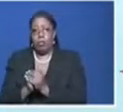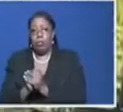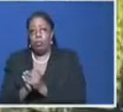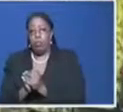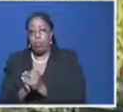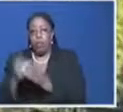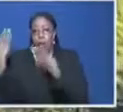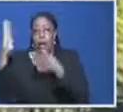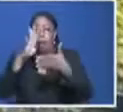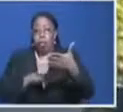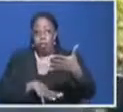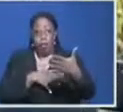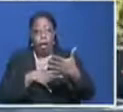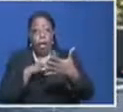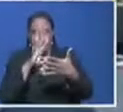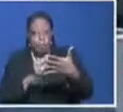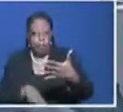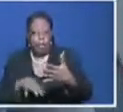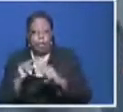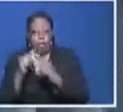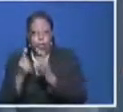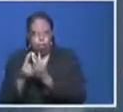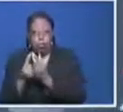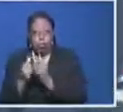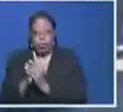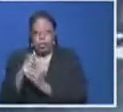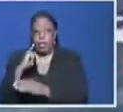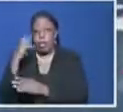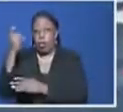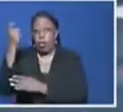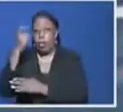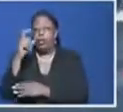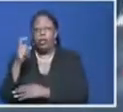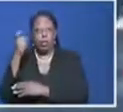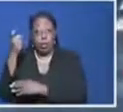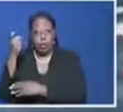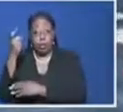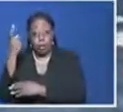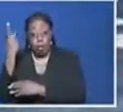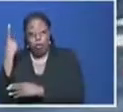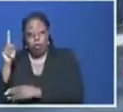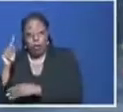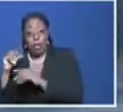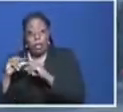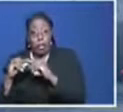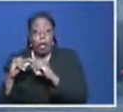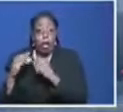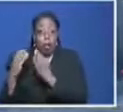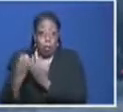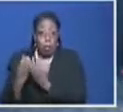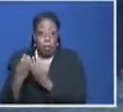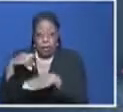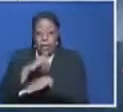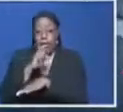Otario Mitchell, sees a historic deal as a win-win for his company, the Bahamas government, and Exuma. This now that